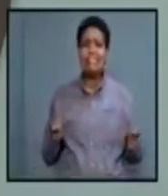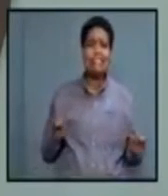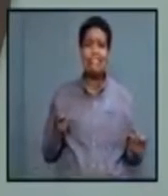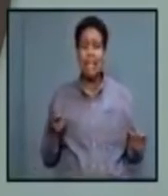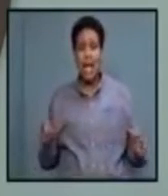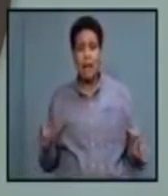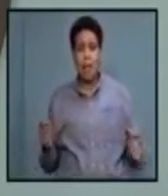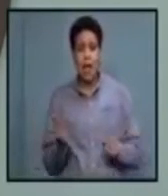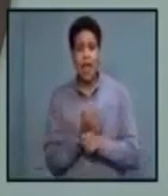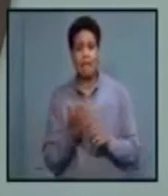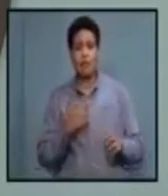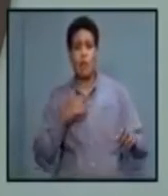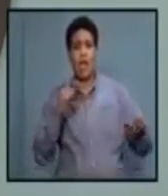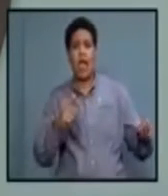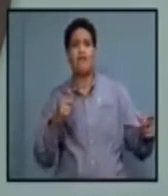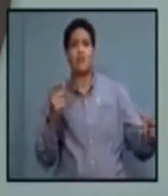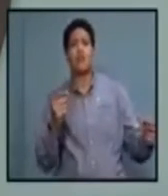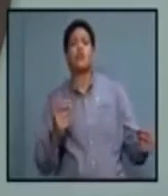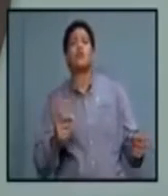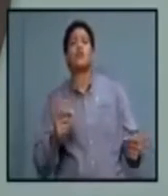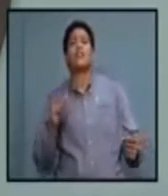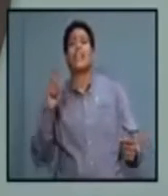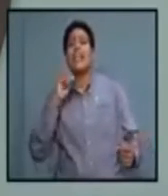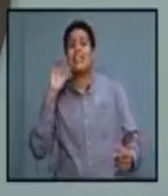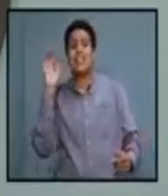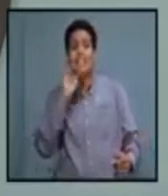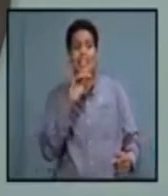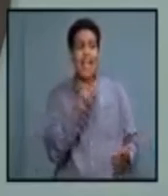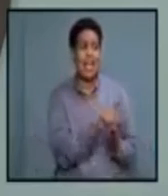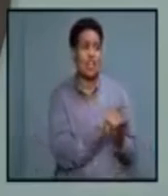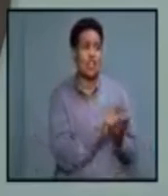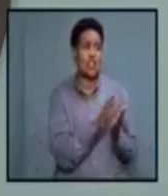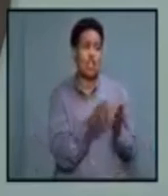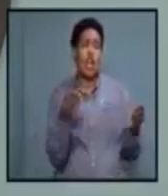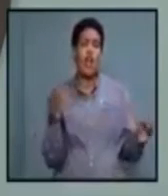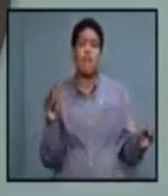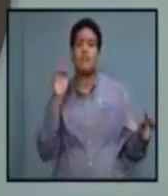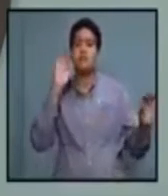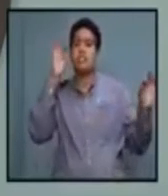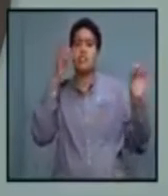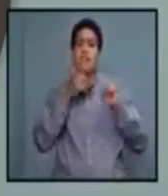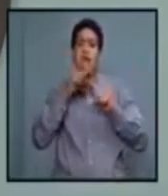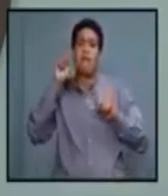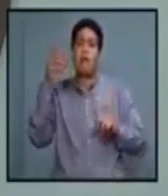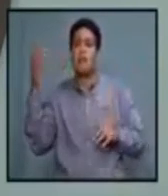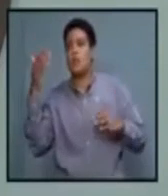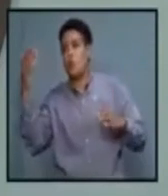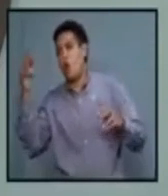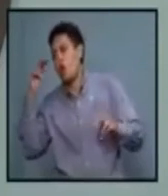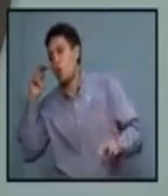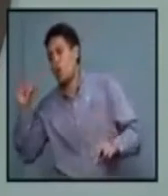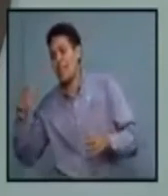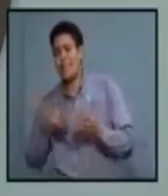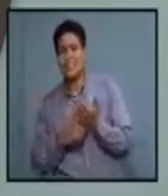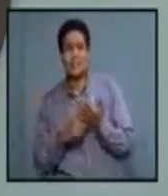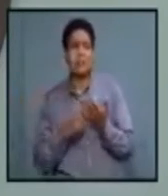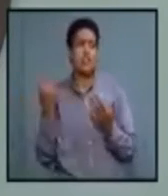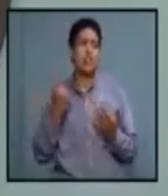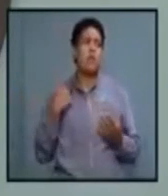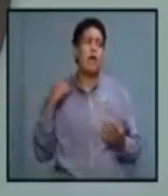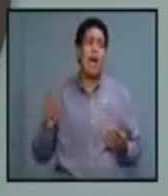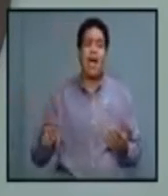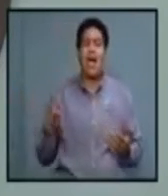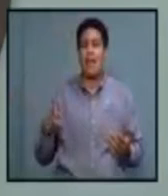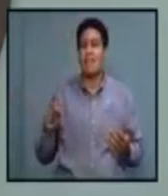then, you know, plunge the Attorney General's office to be distracted from the other things to go into that debate is something that I have to